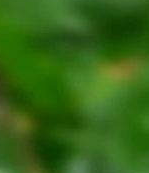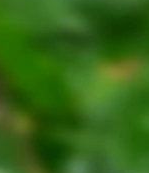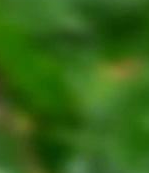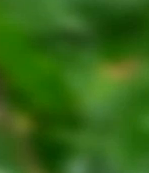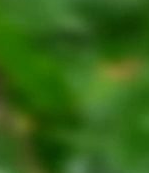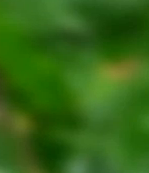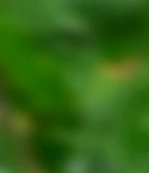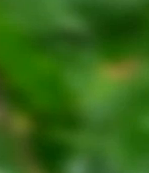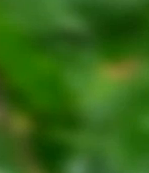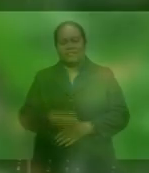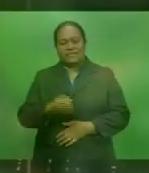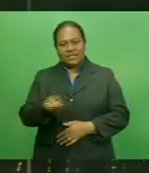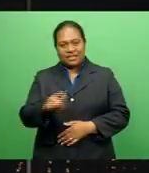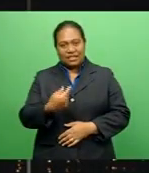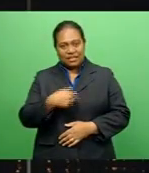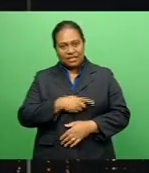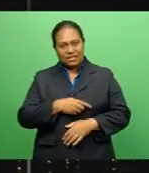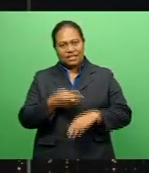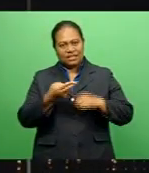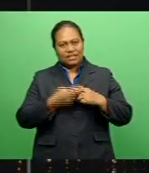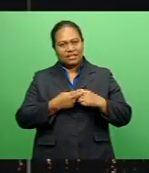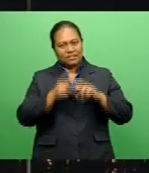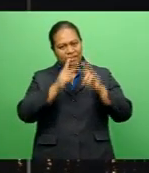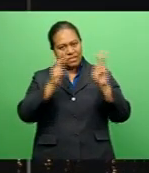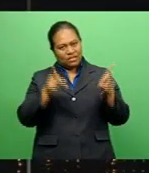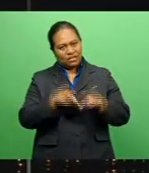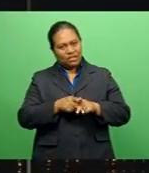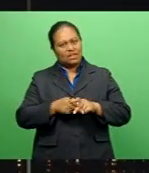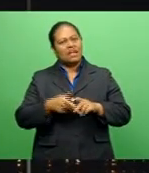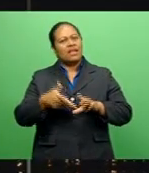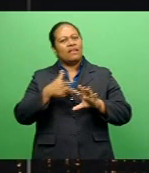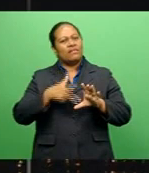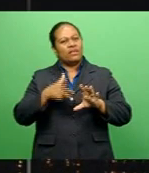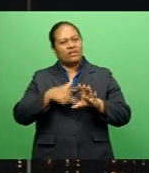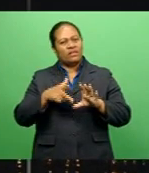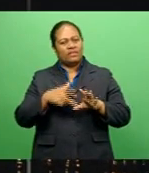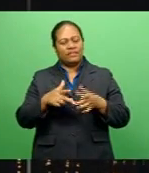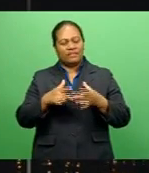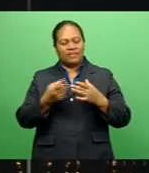Makoi, Nasinu. You can send us newsworthy pictures and videos by email